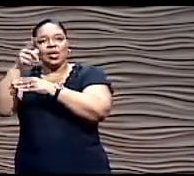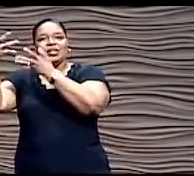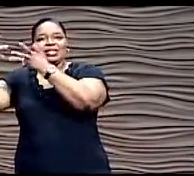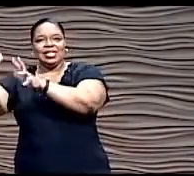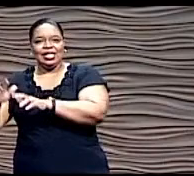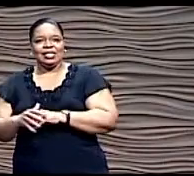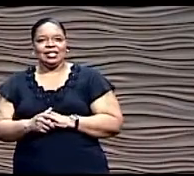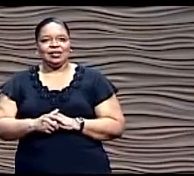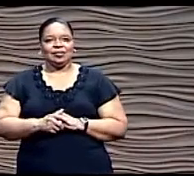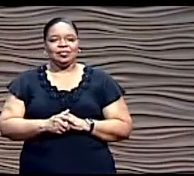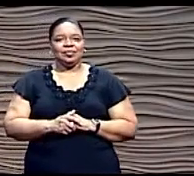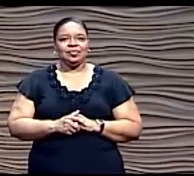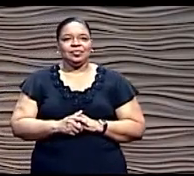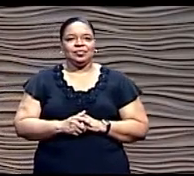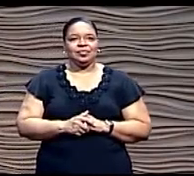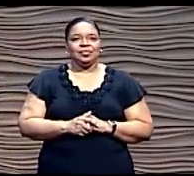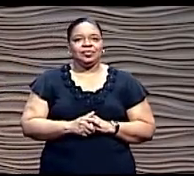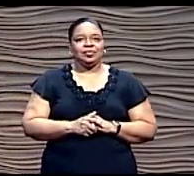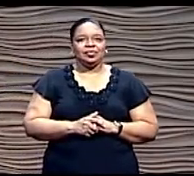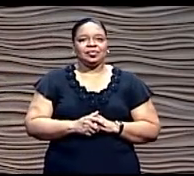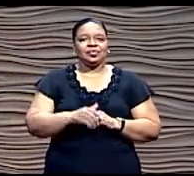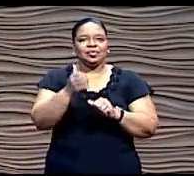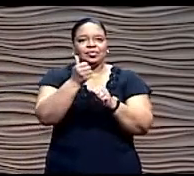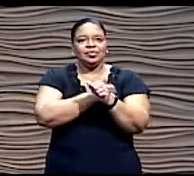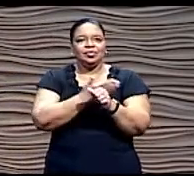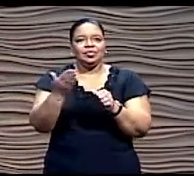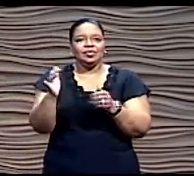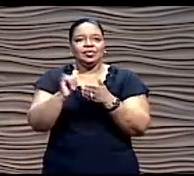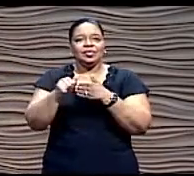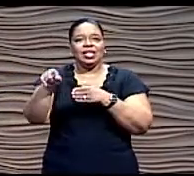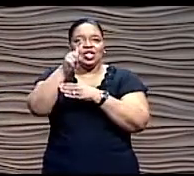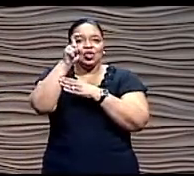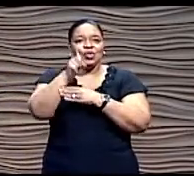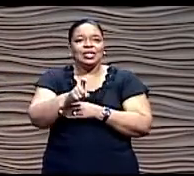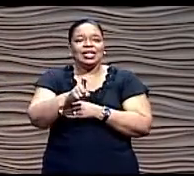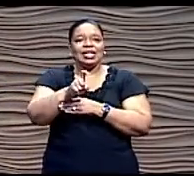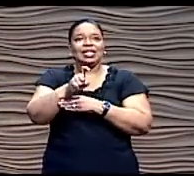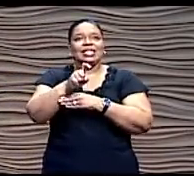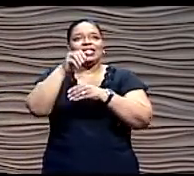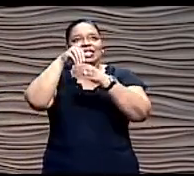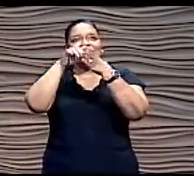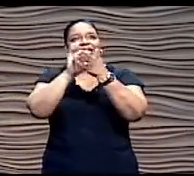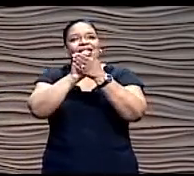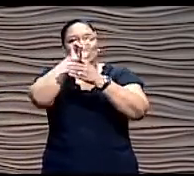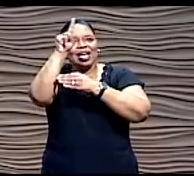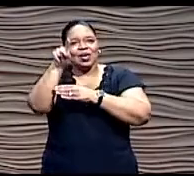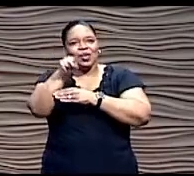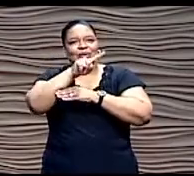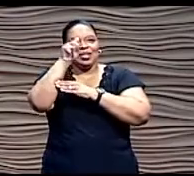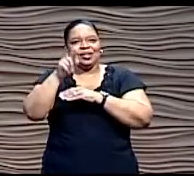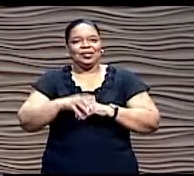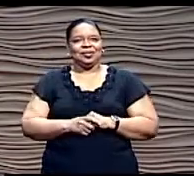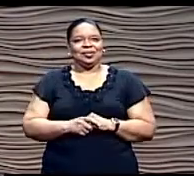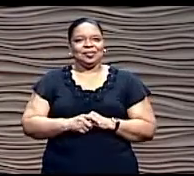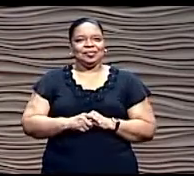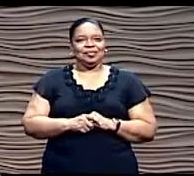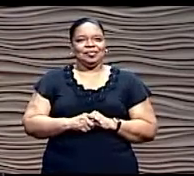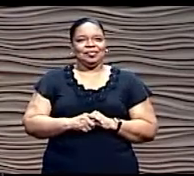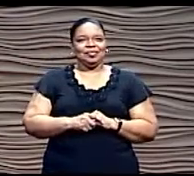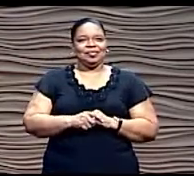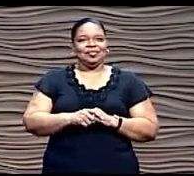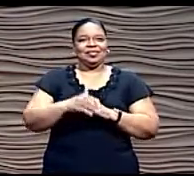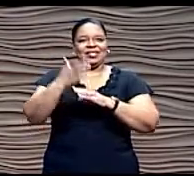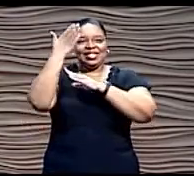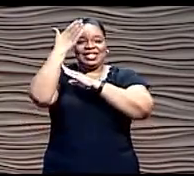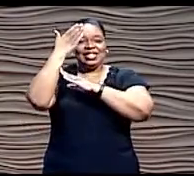the ending. And everything that you need is in that will. And I don't